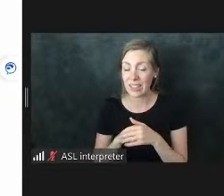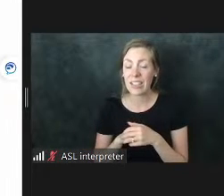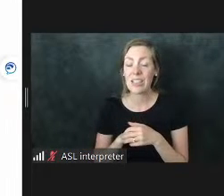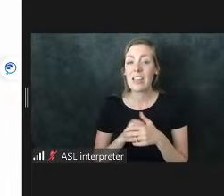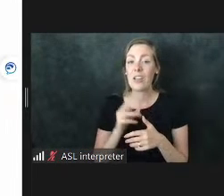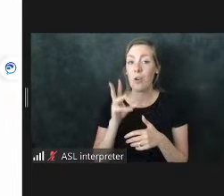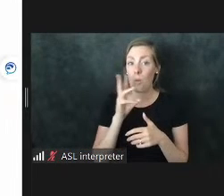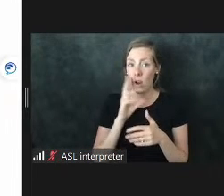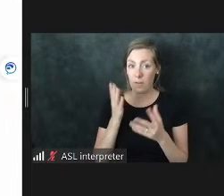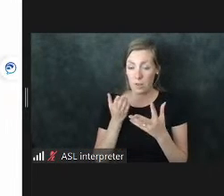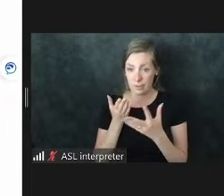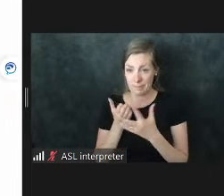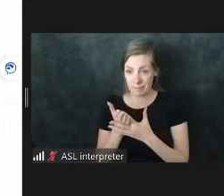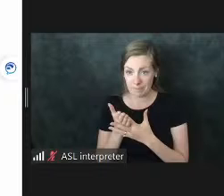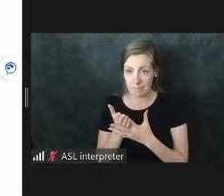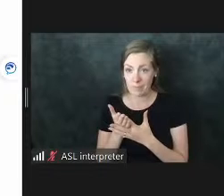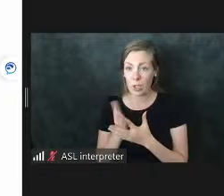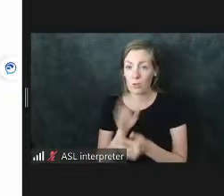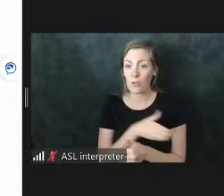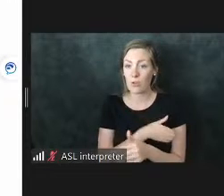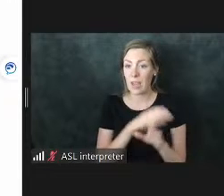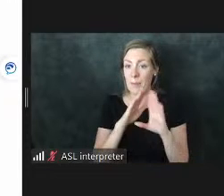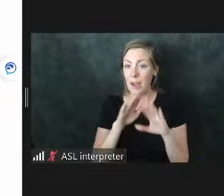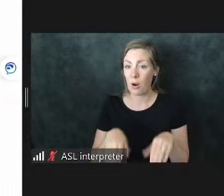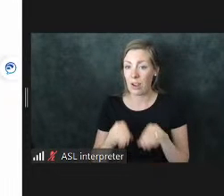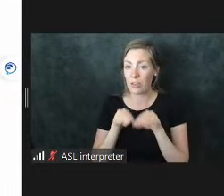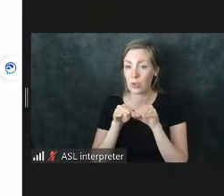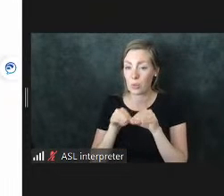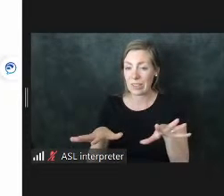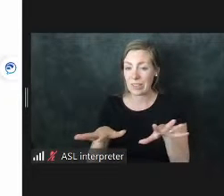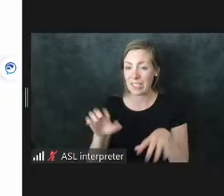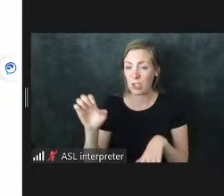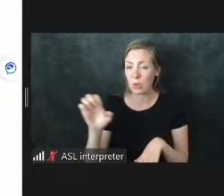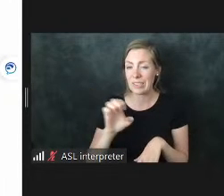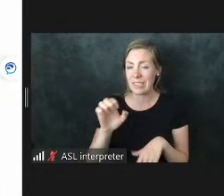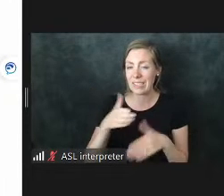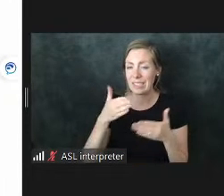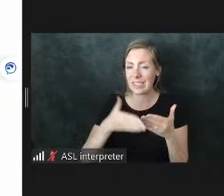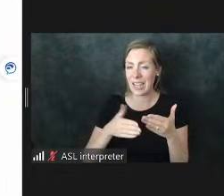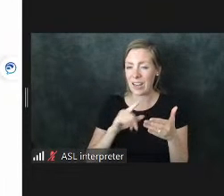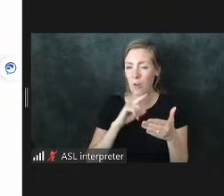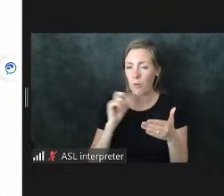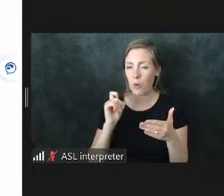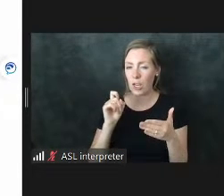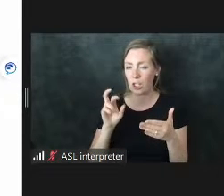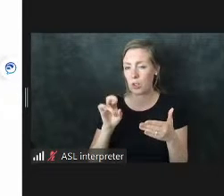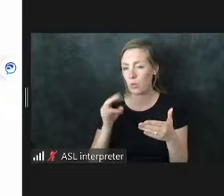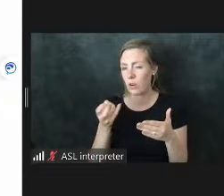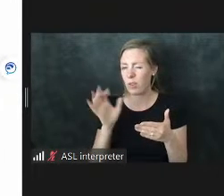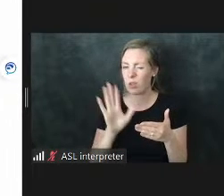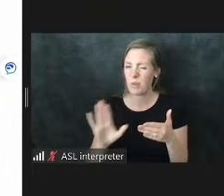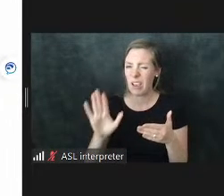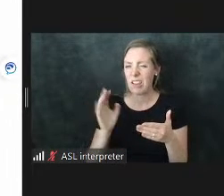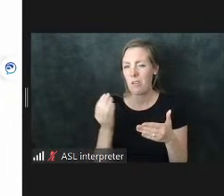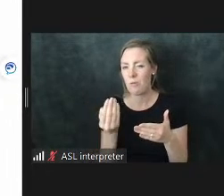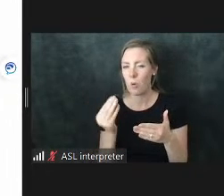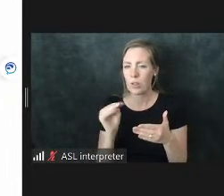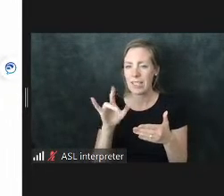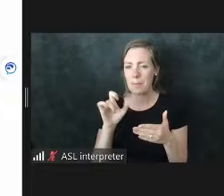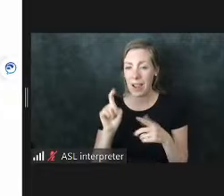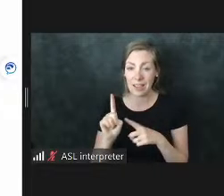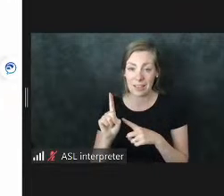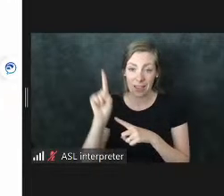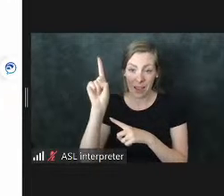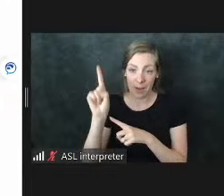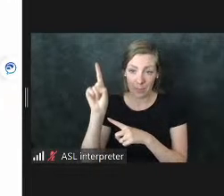it passes the powerhouse que está is released to the pasando, East Branch ya Russian que River, llega eso, which is se llega a la located about parte 14 del miles upstream of ruso, Lake Mendocino. que es